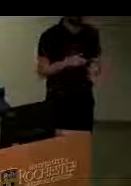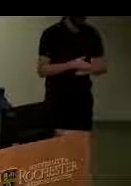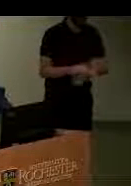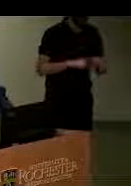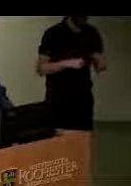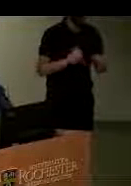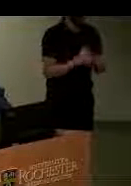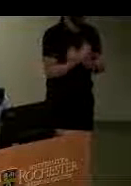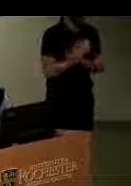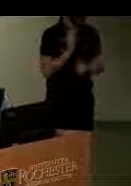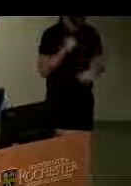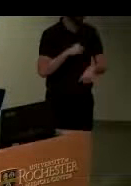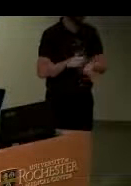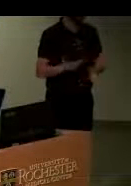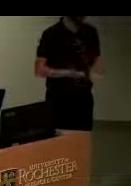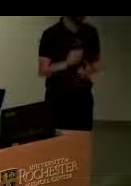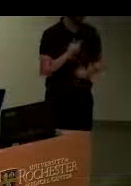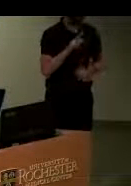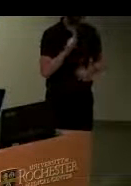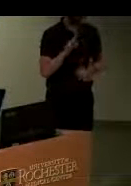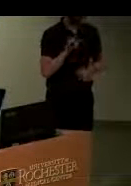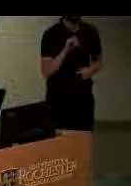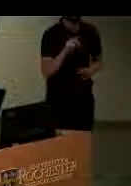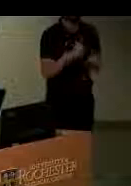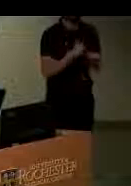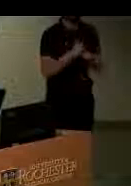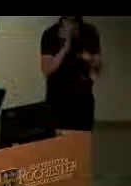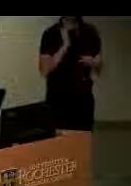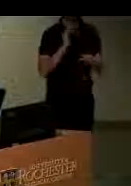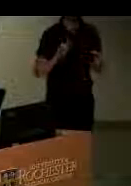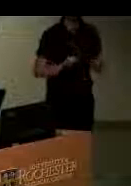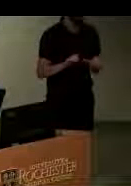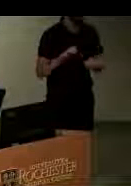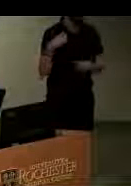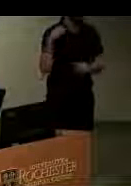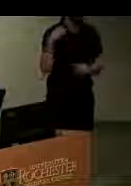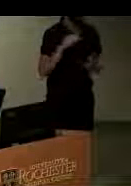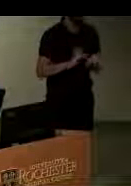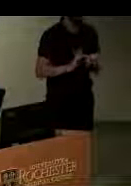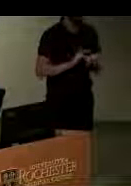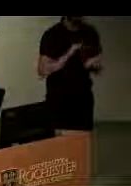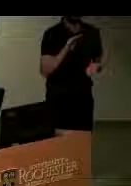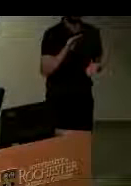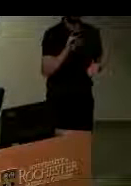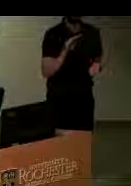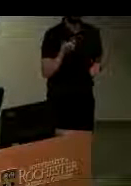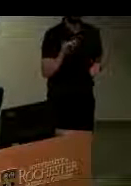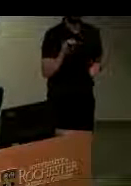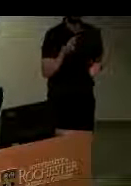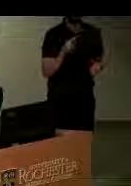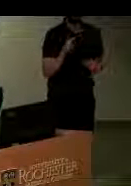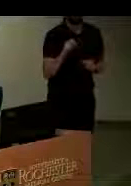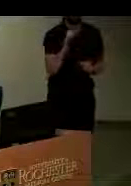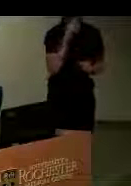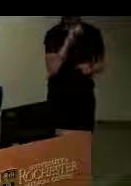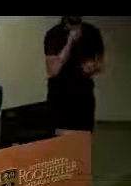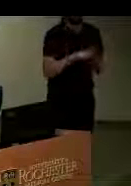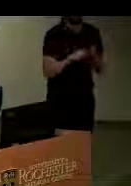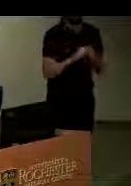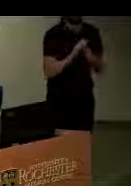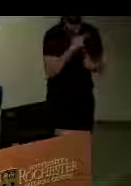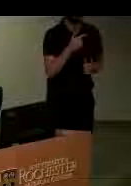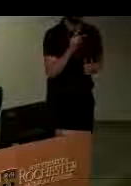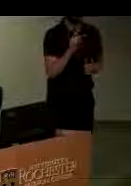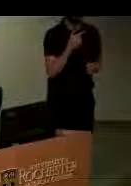here. Paul Greiner was the acting chair of medicine for the whole 3 years. And Bill Morgan, who co-wrote with George Engel